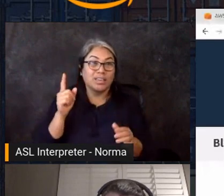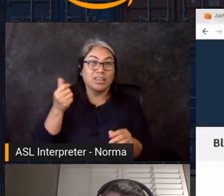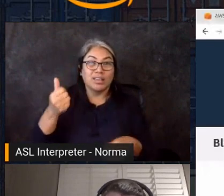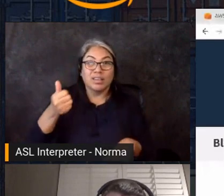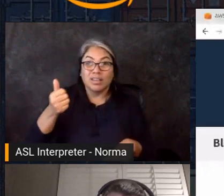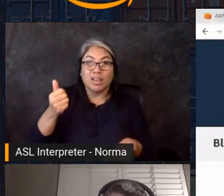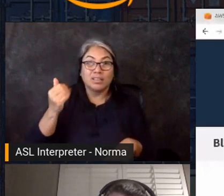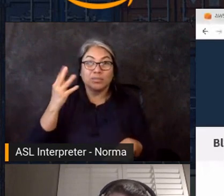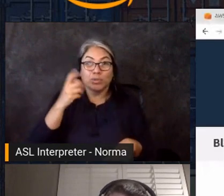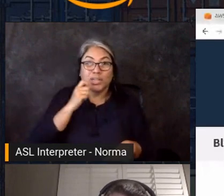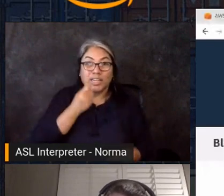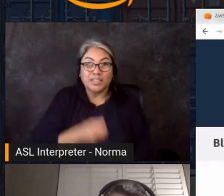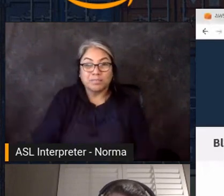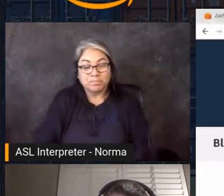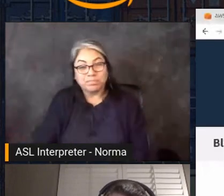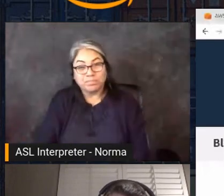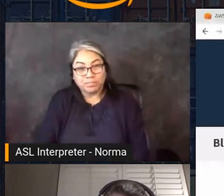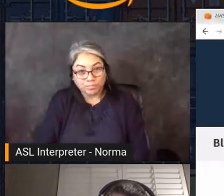pretty neat.